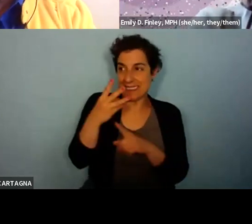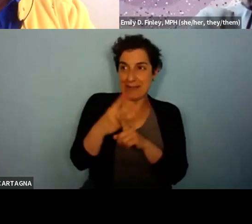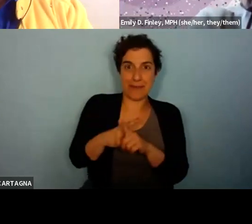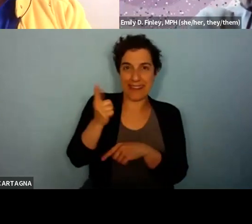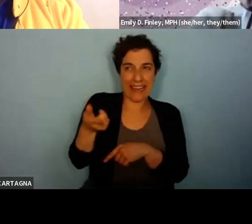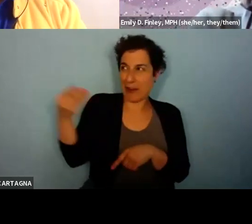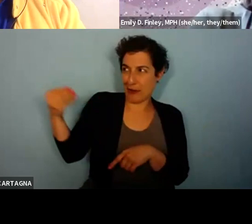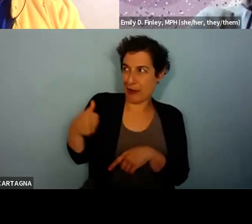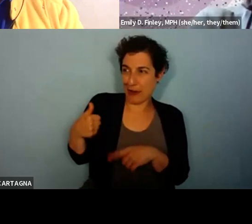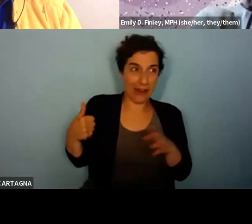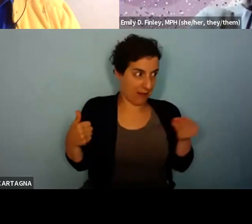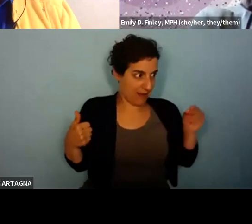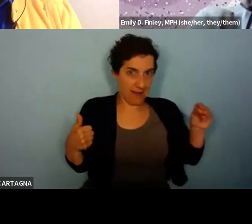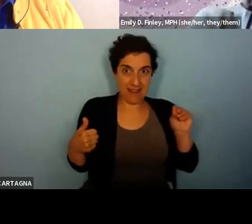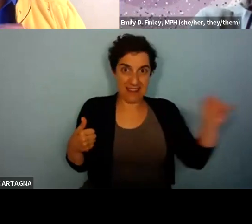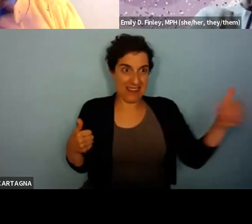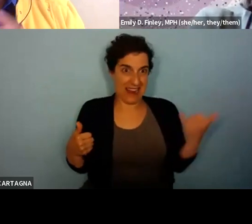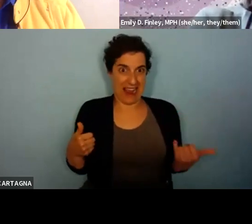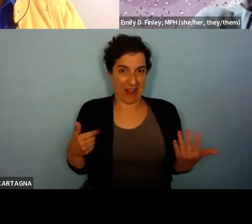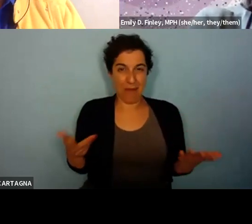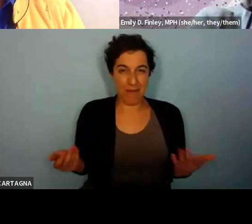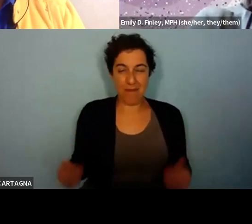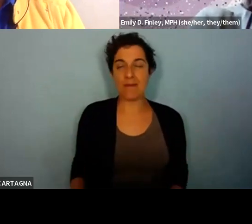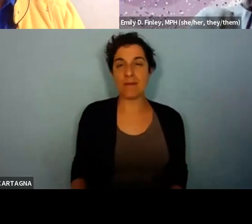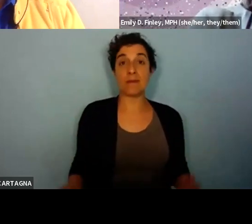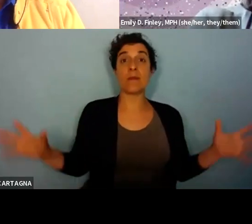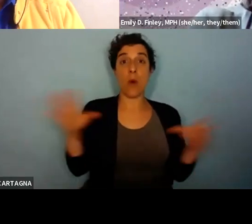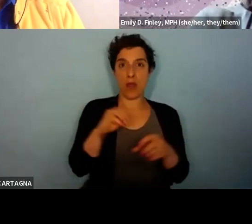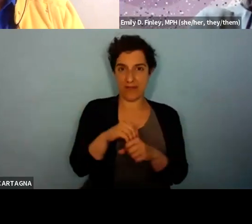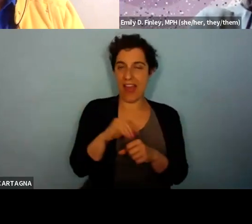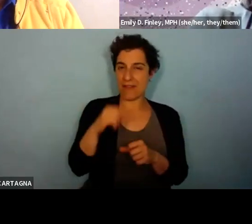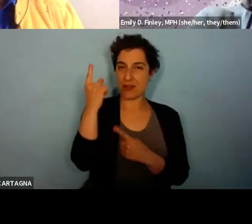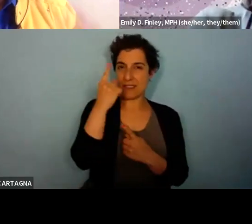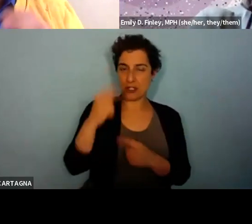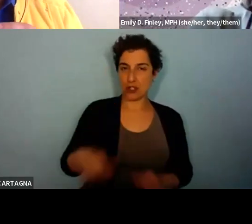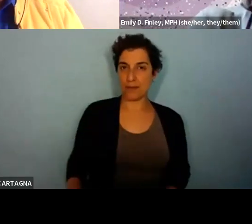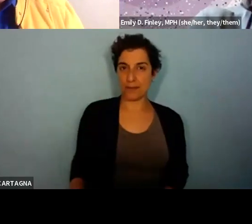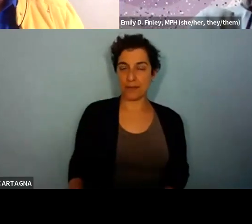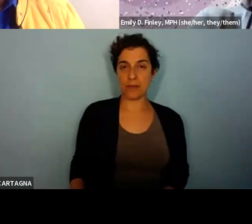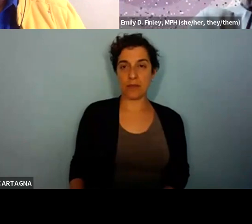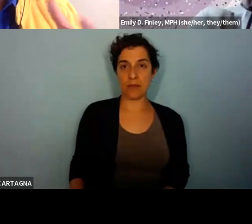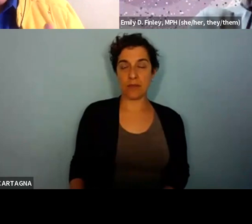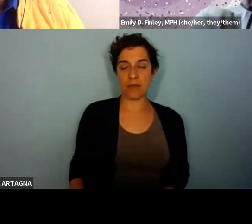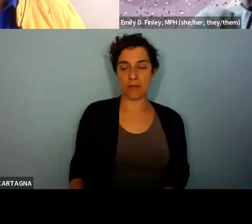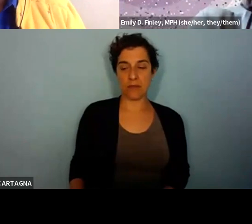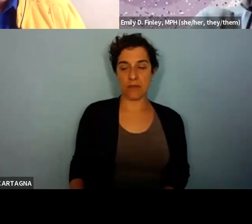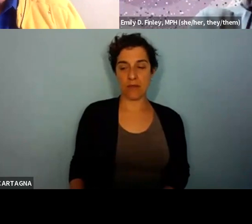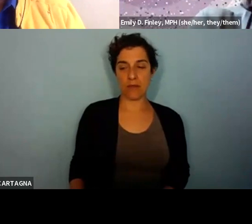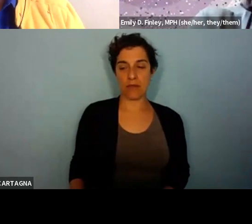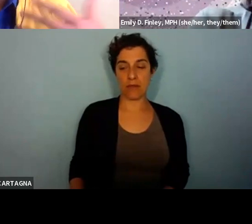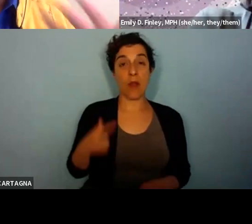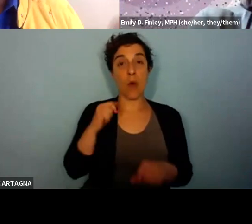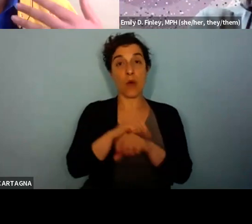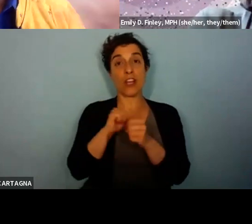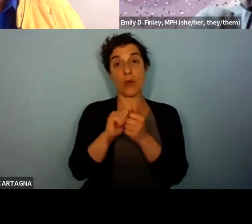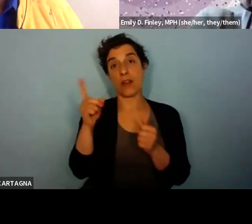later. So all that should be considered. But I want to say that when we were working, like again, with Dr.